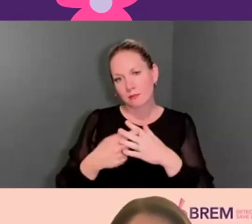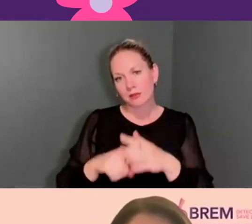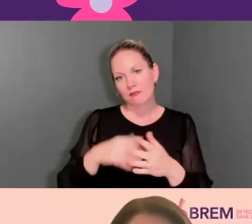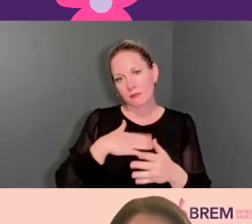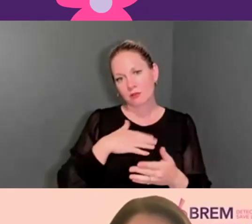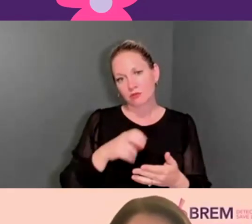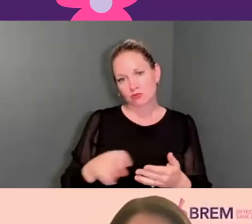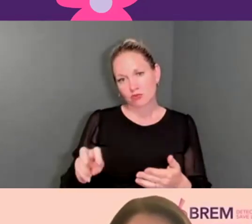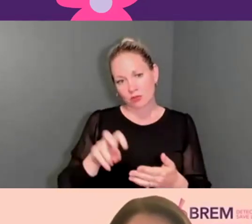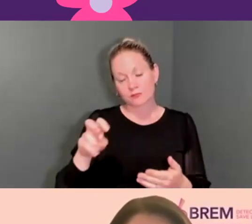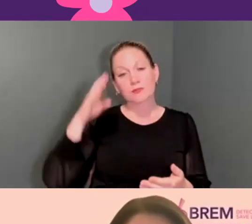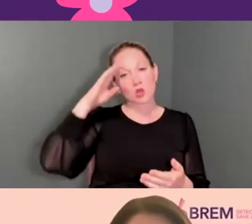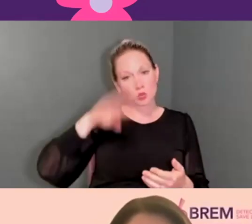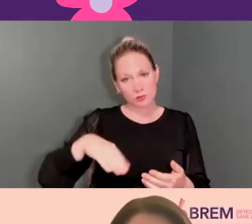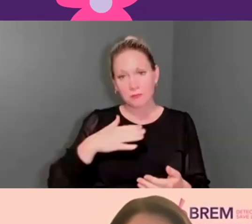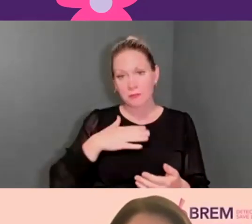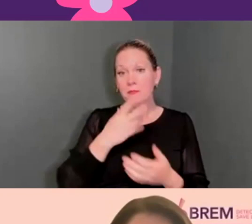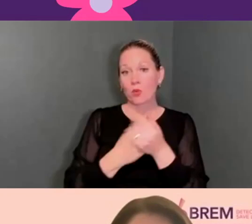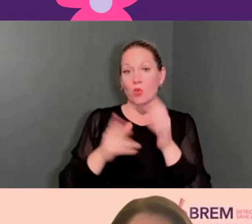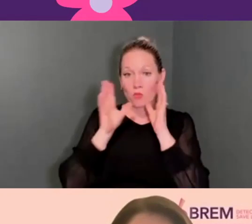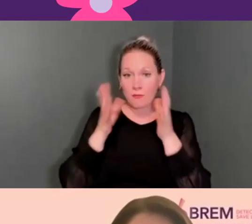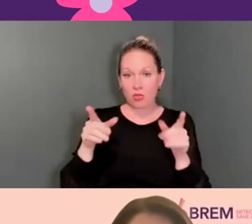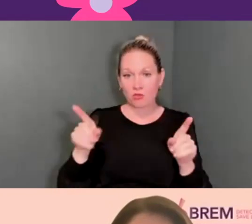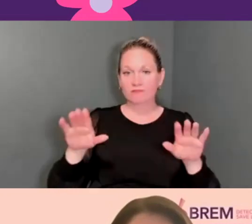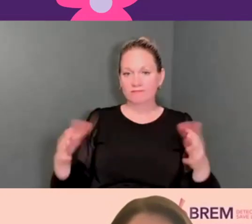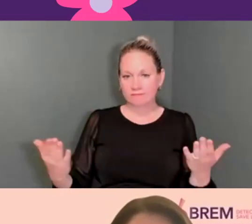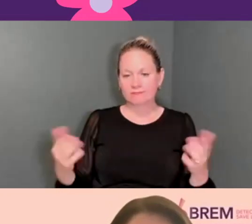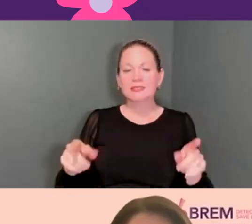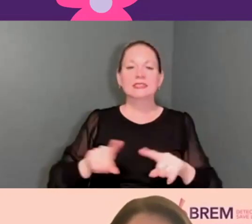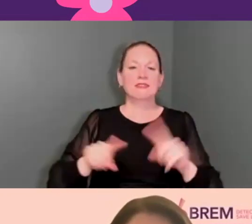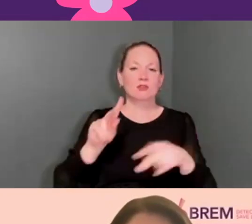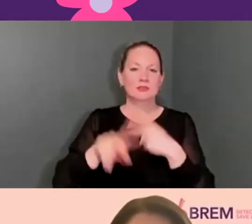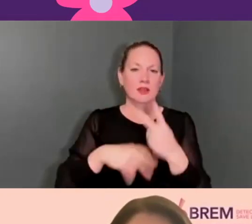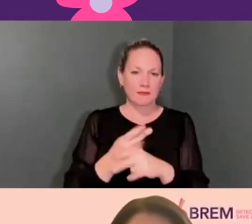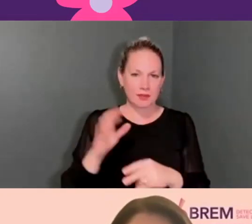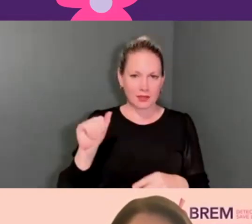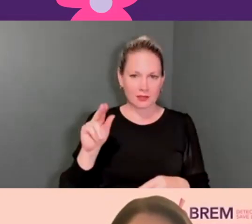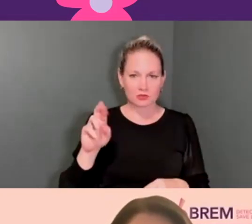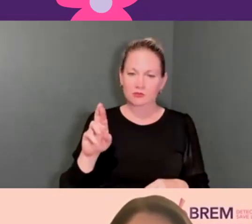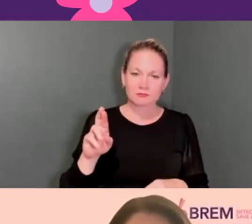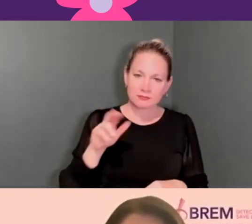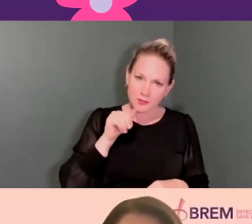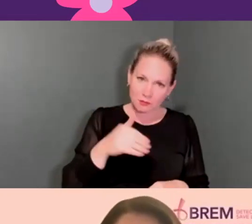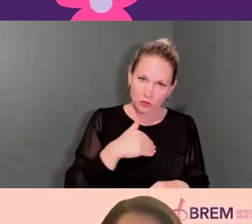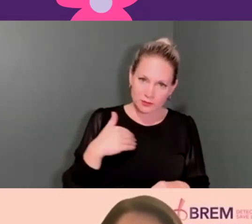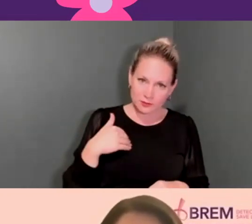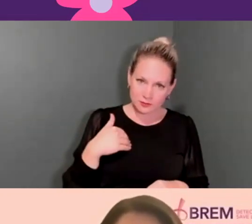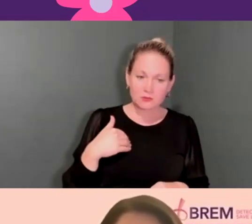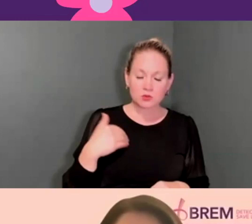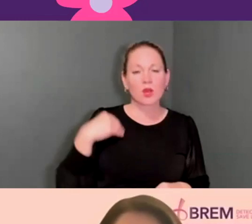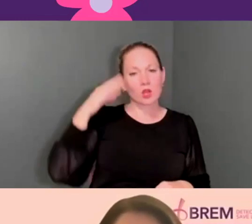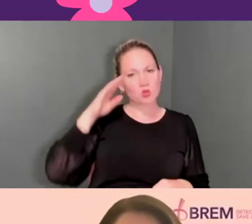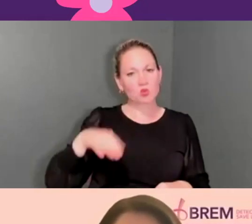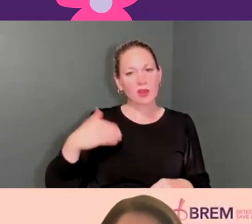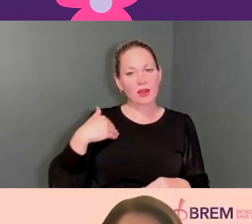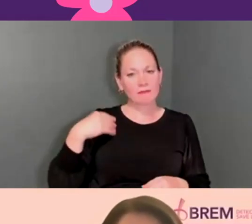knew that my grandmothers had passed away from different types of cancer, not necessarily breast cancer. So I knew that cancers ran in the